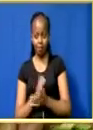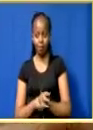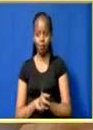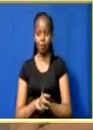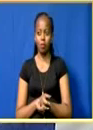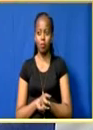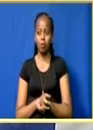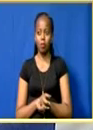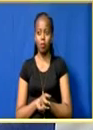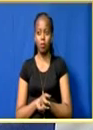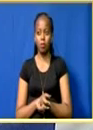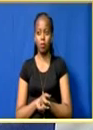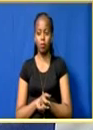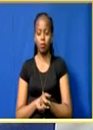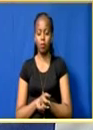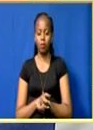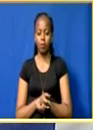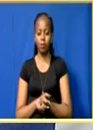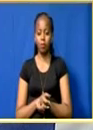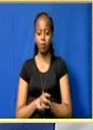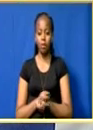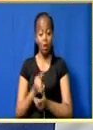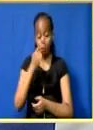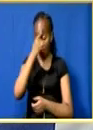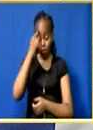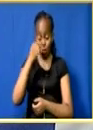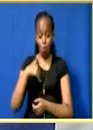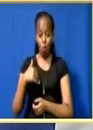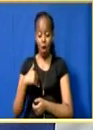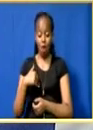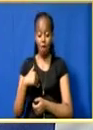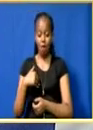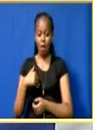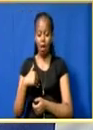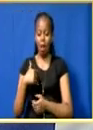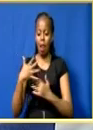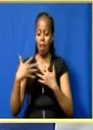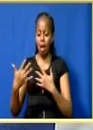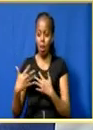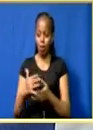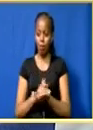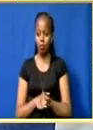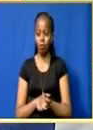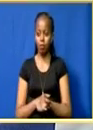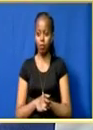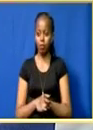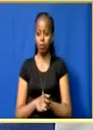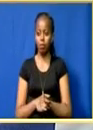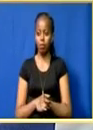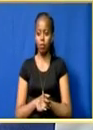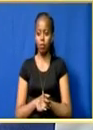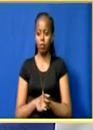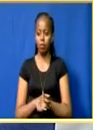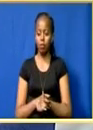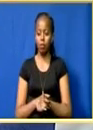Done. The foul paper, because we don't have a nylon sack. What happened to the salt? The salt is here. I'm